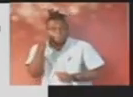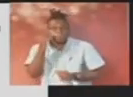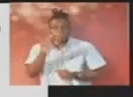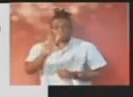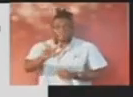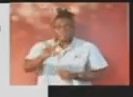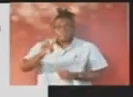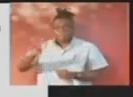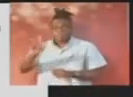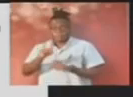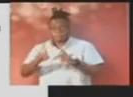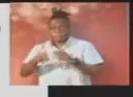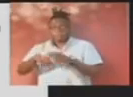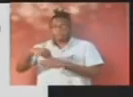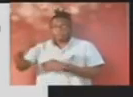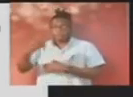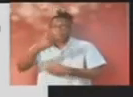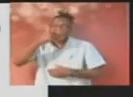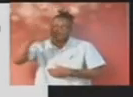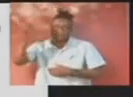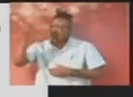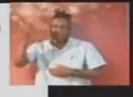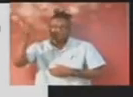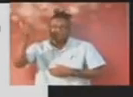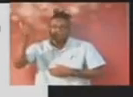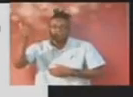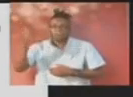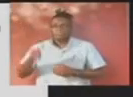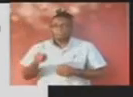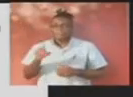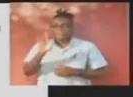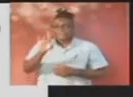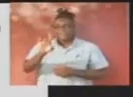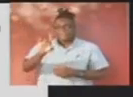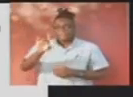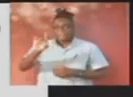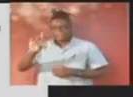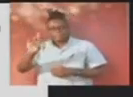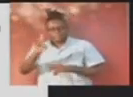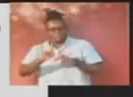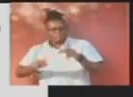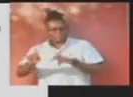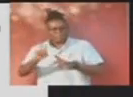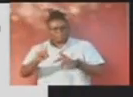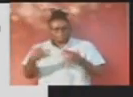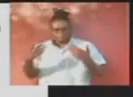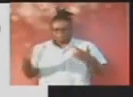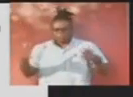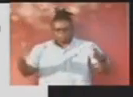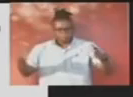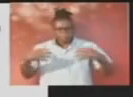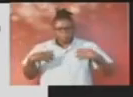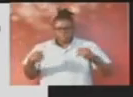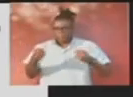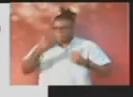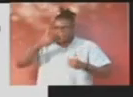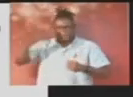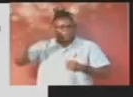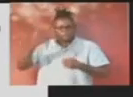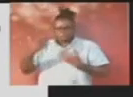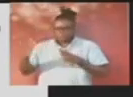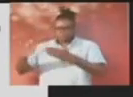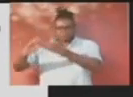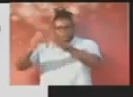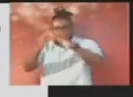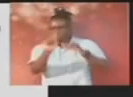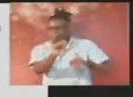from public health facilities, and there have been 87 individuals who have recovered within the community. So those recovered